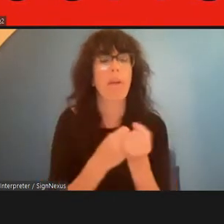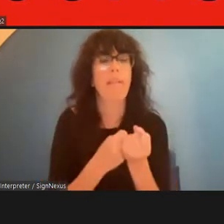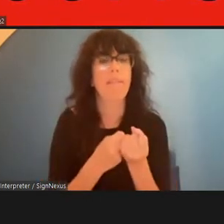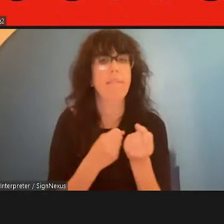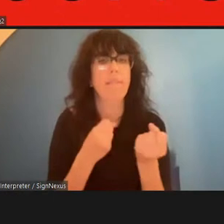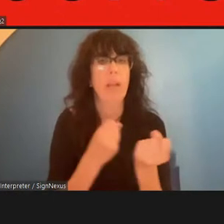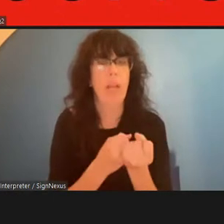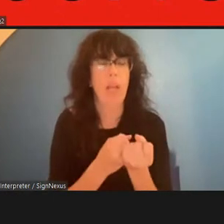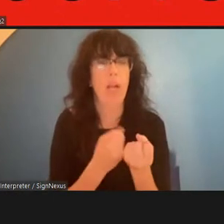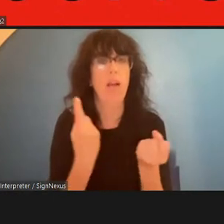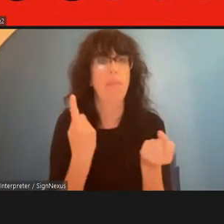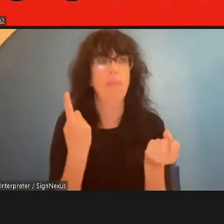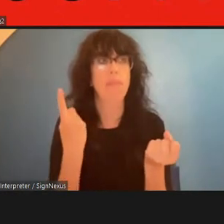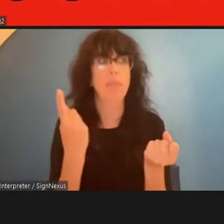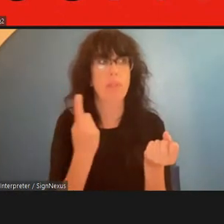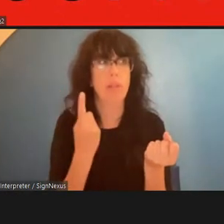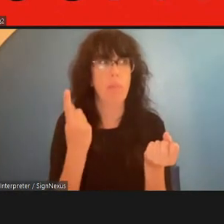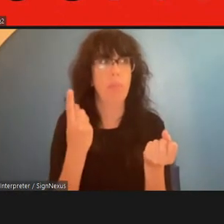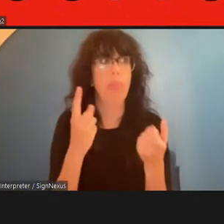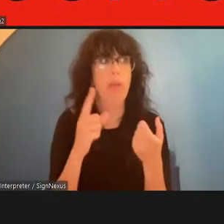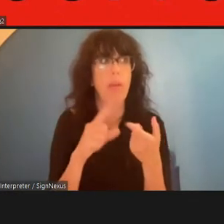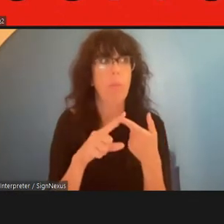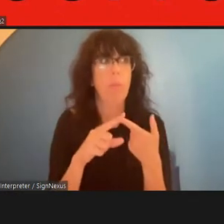have this socks